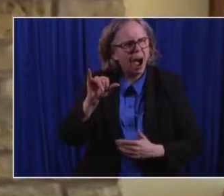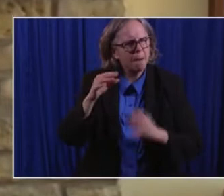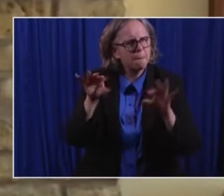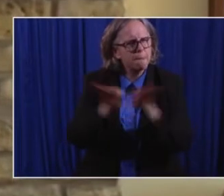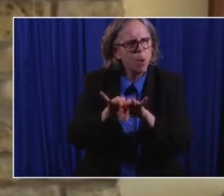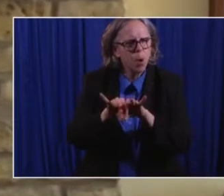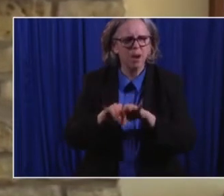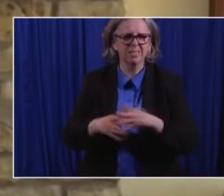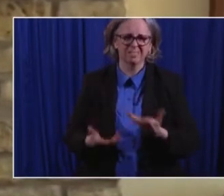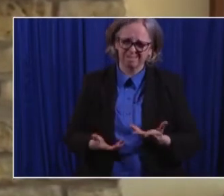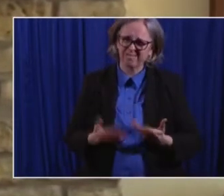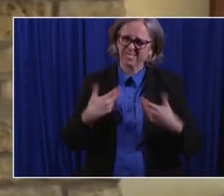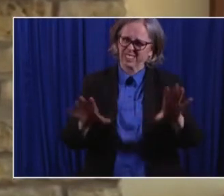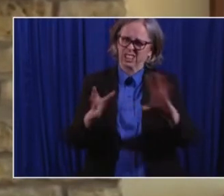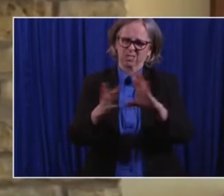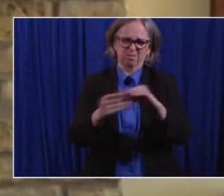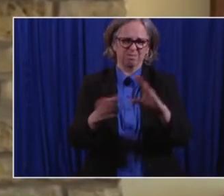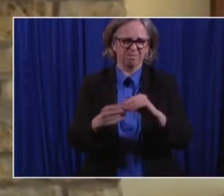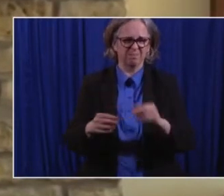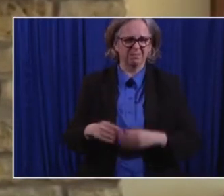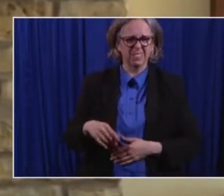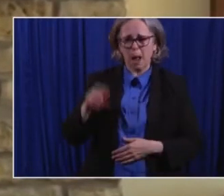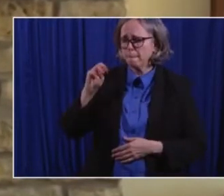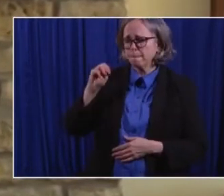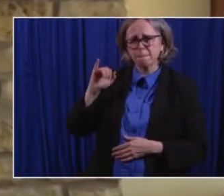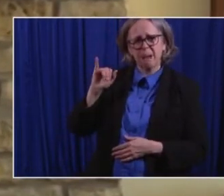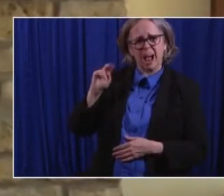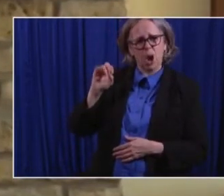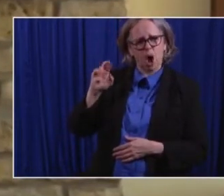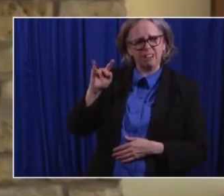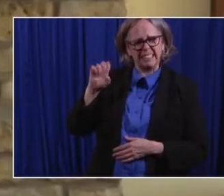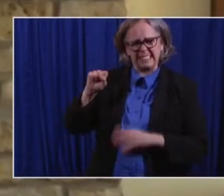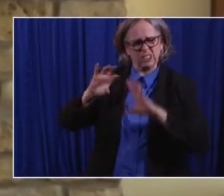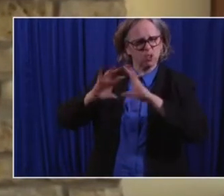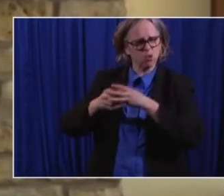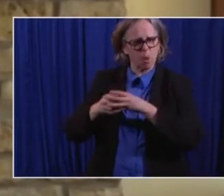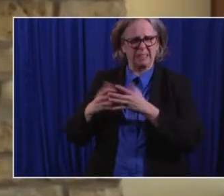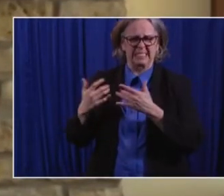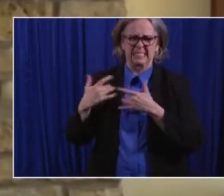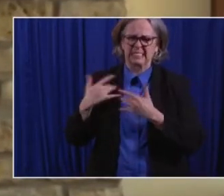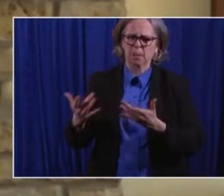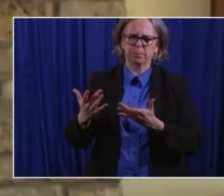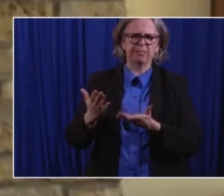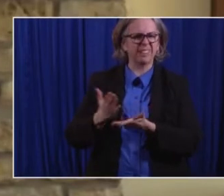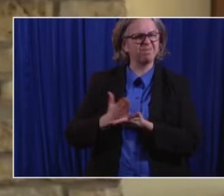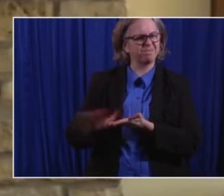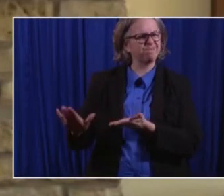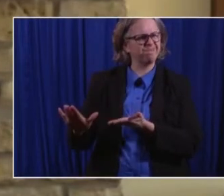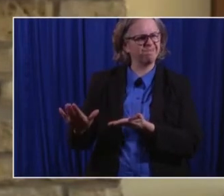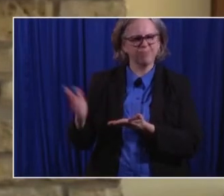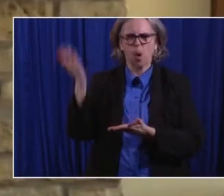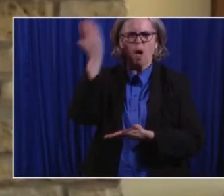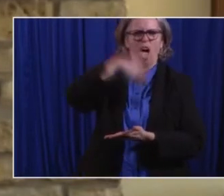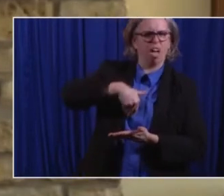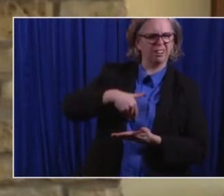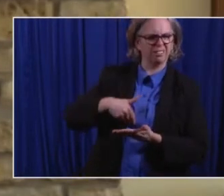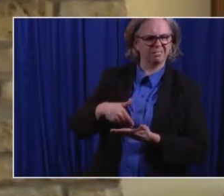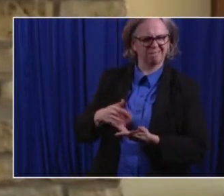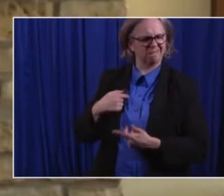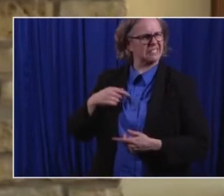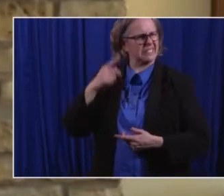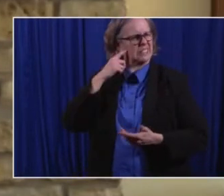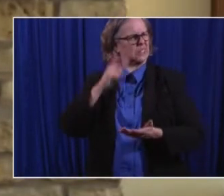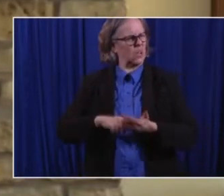team is addressing, and I know local health departments are addressing and local communities are addressing. So they're working very hard on